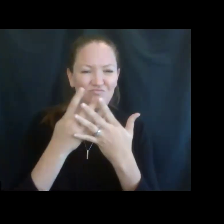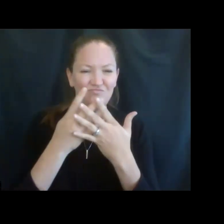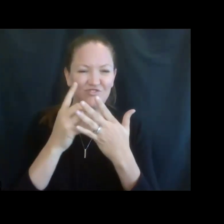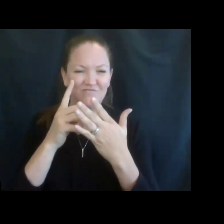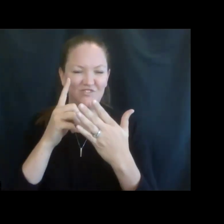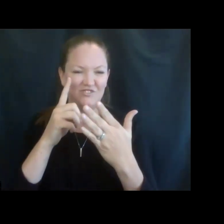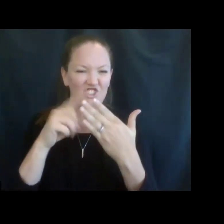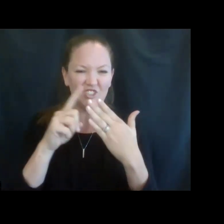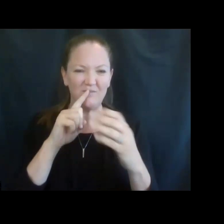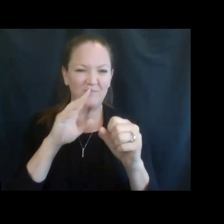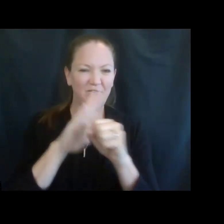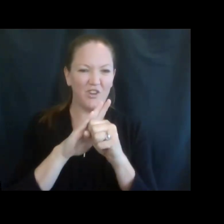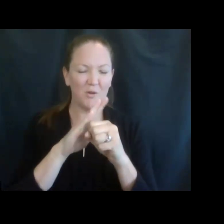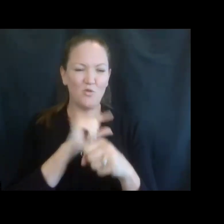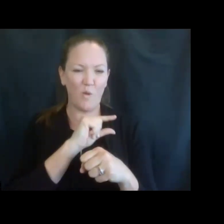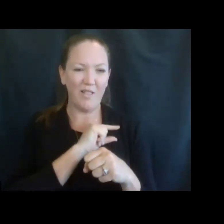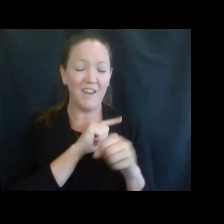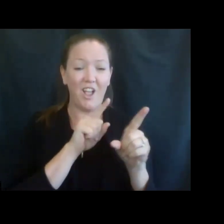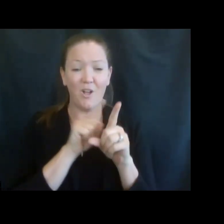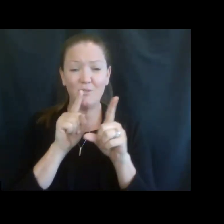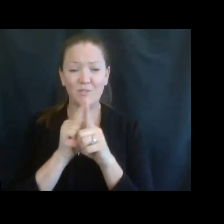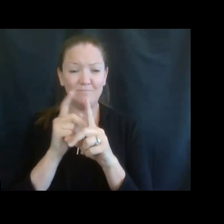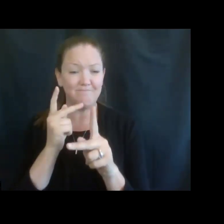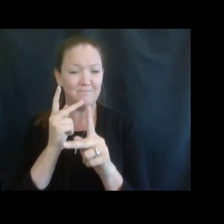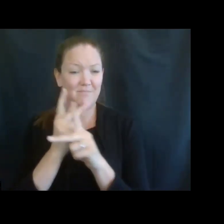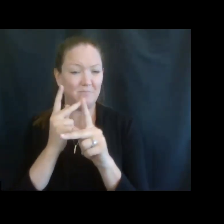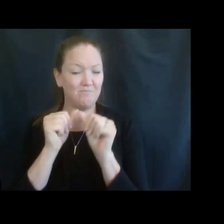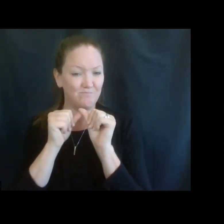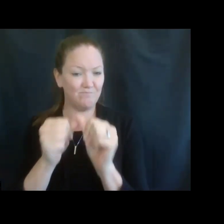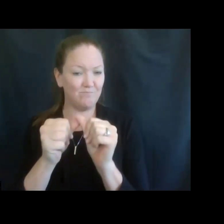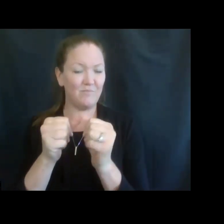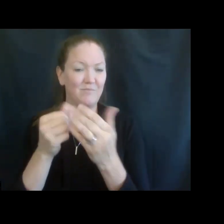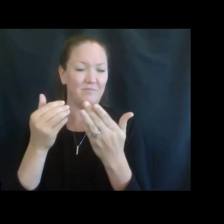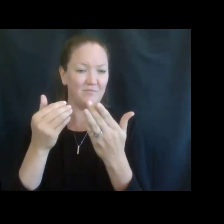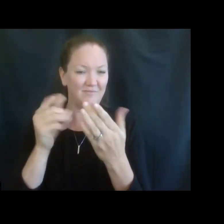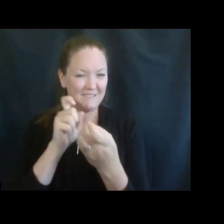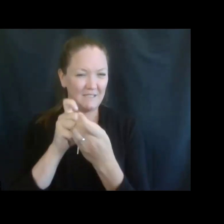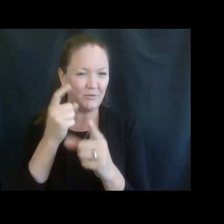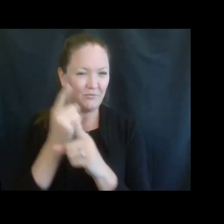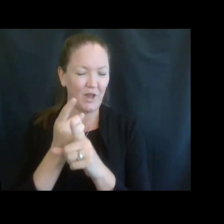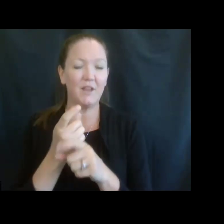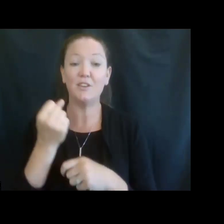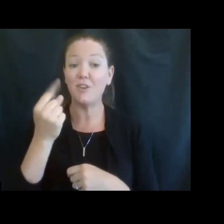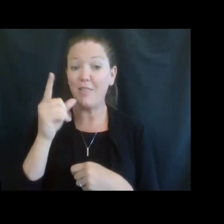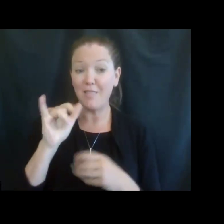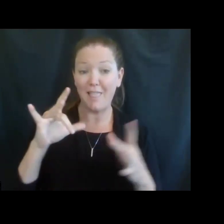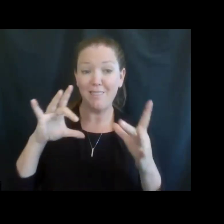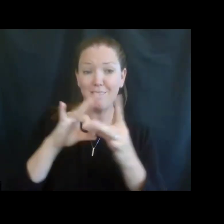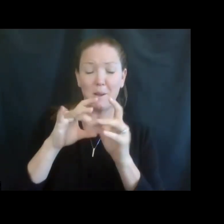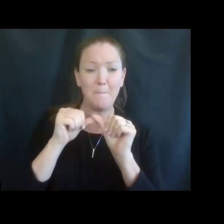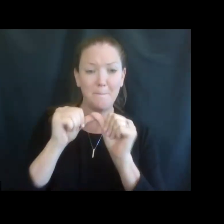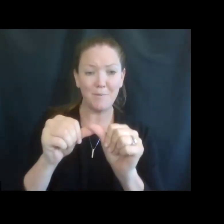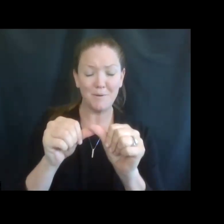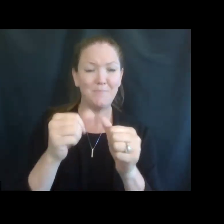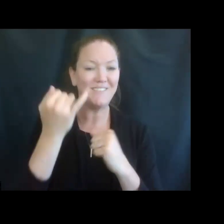updated? So at that update resource link is a permanent link. So at any time, if anything changes